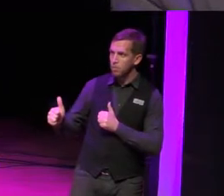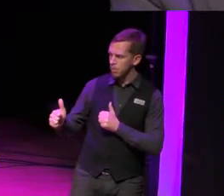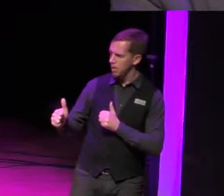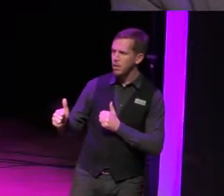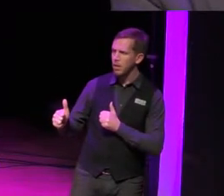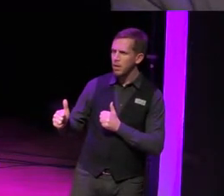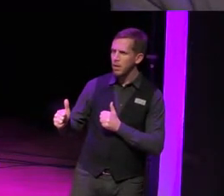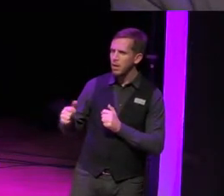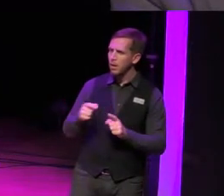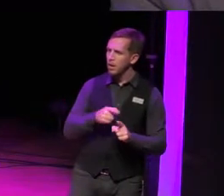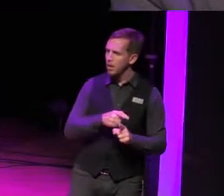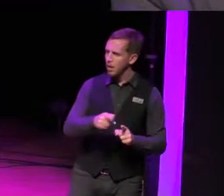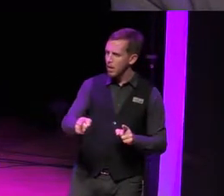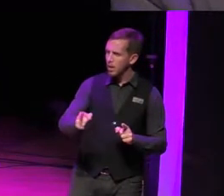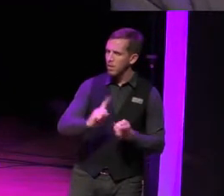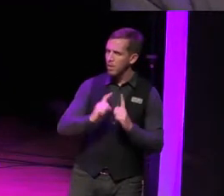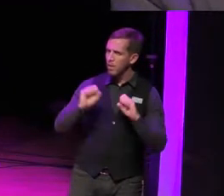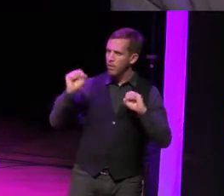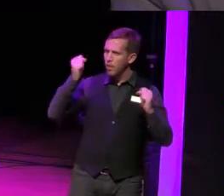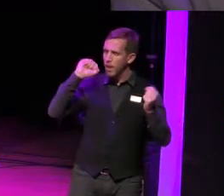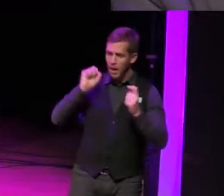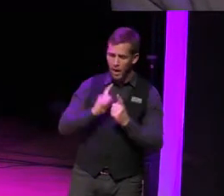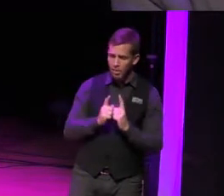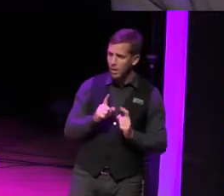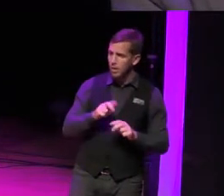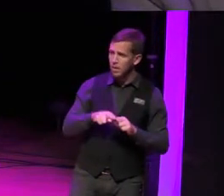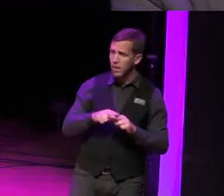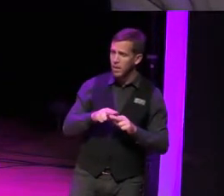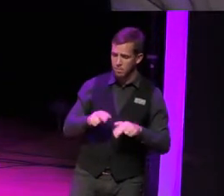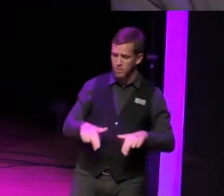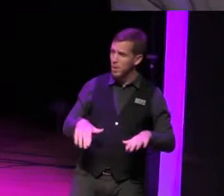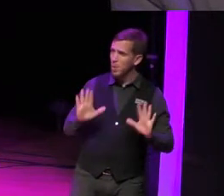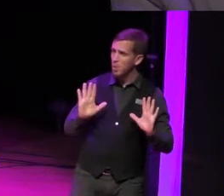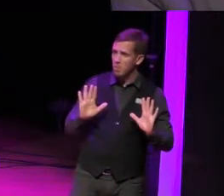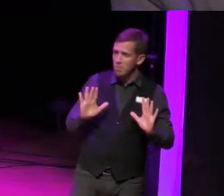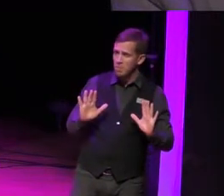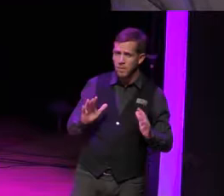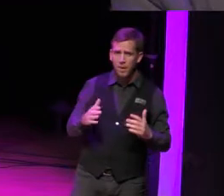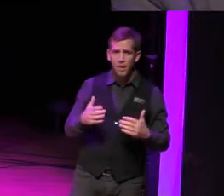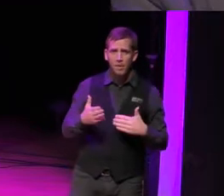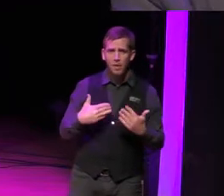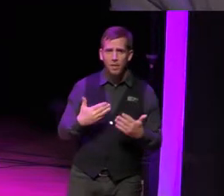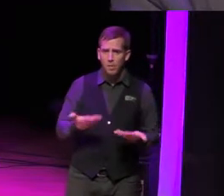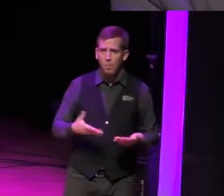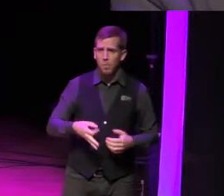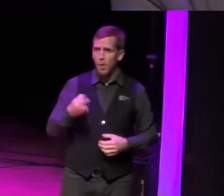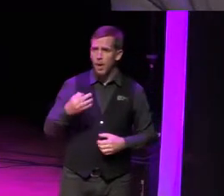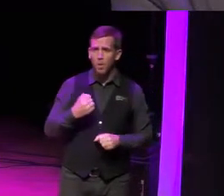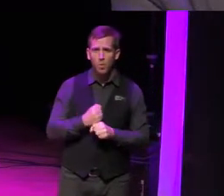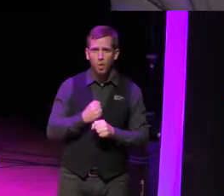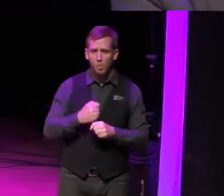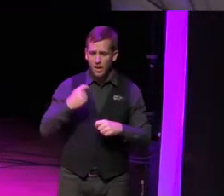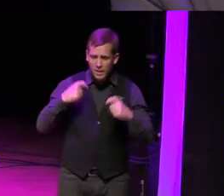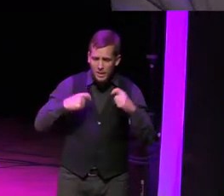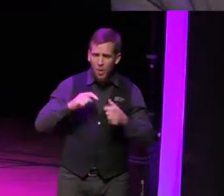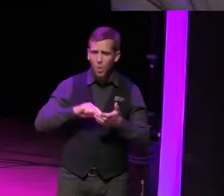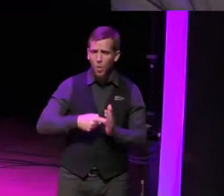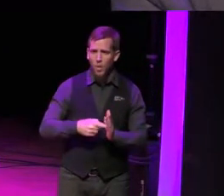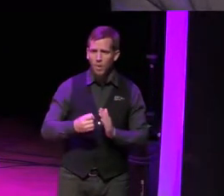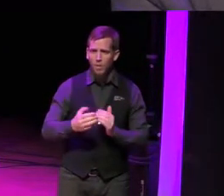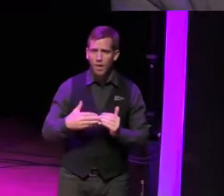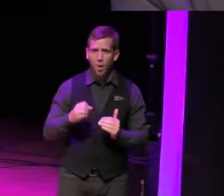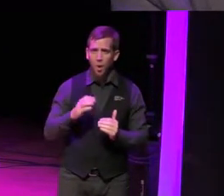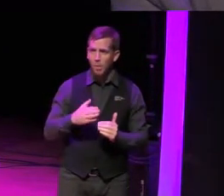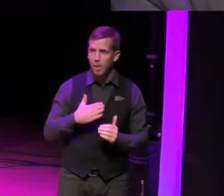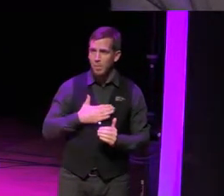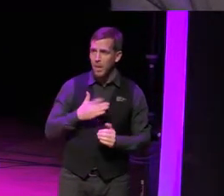and at the end of the day, they may even give up because they think, what's the point of working hard if the